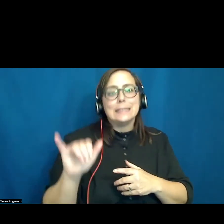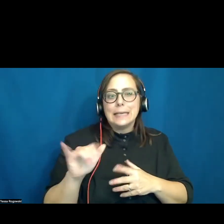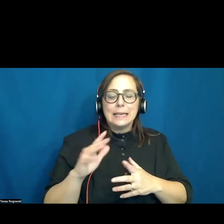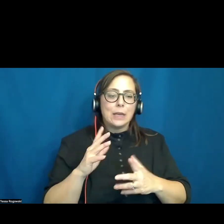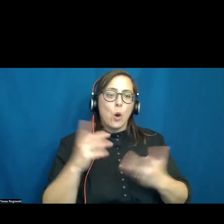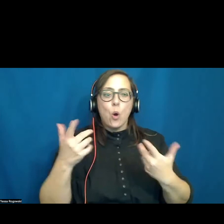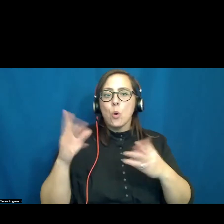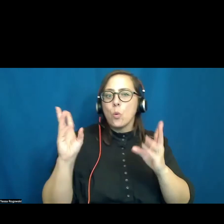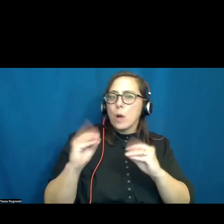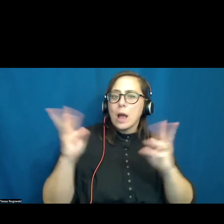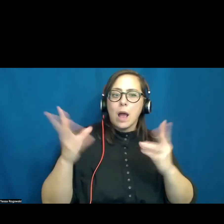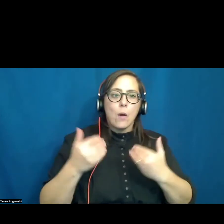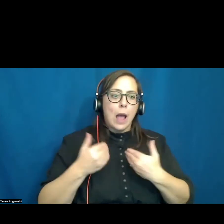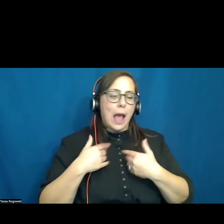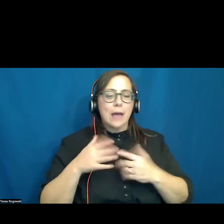powers,